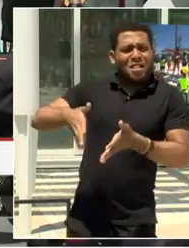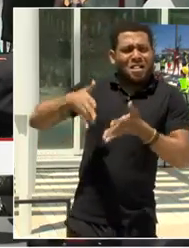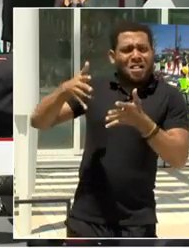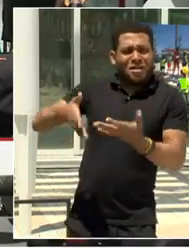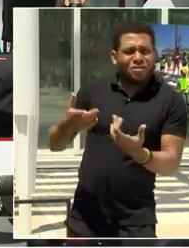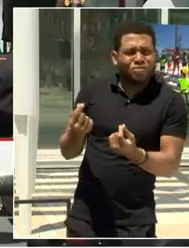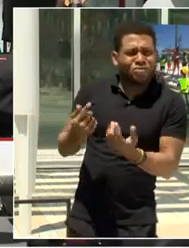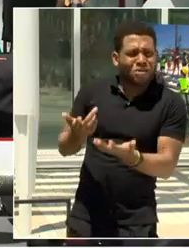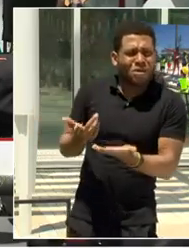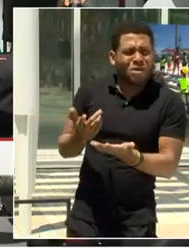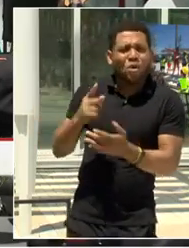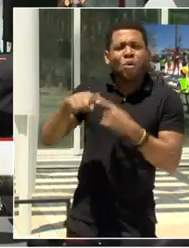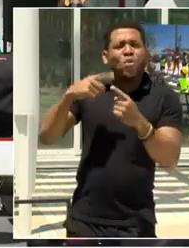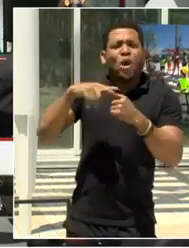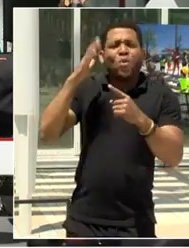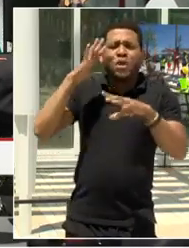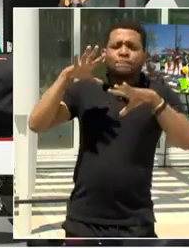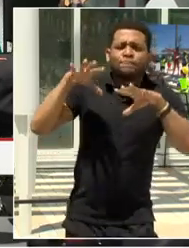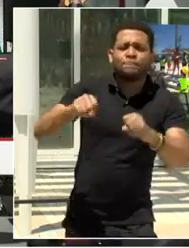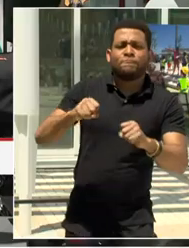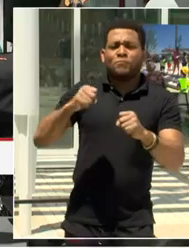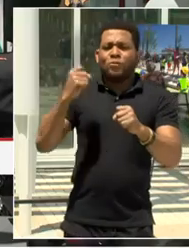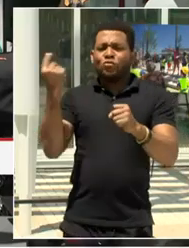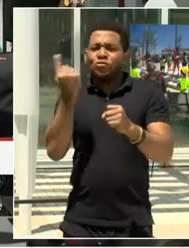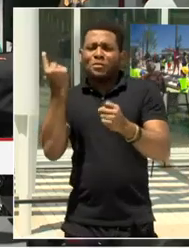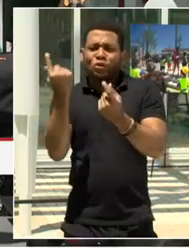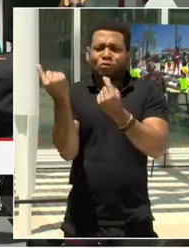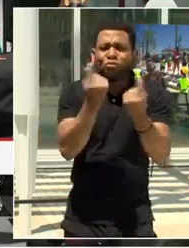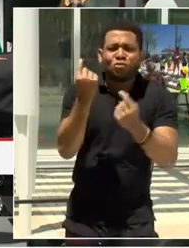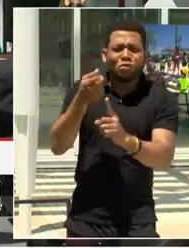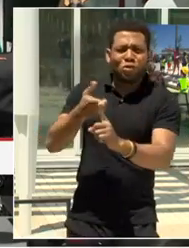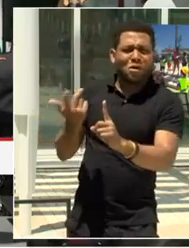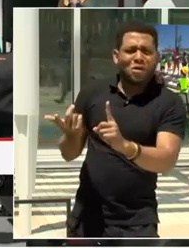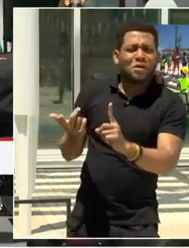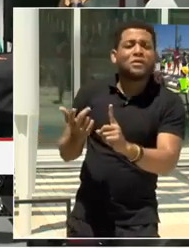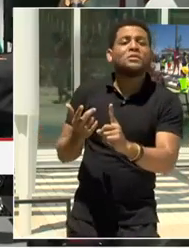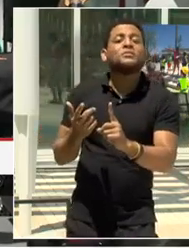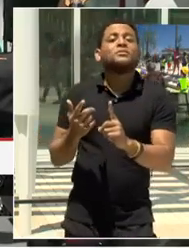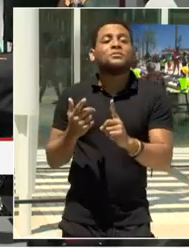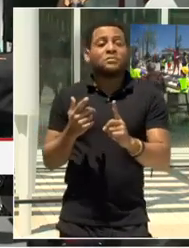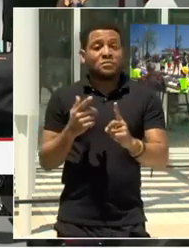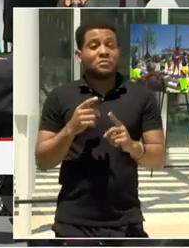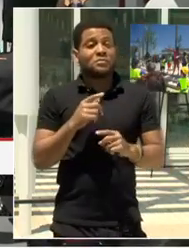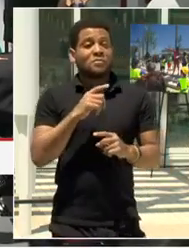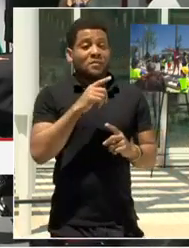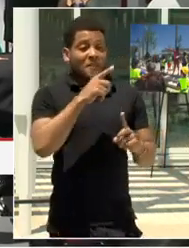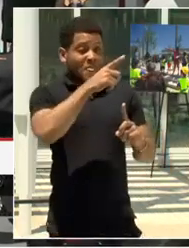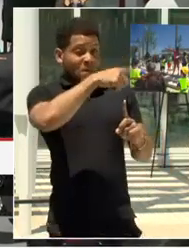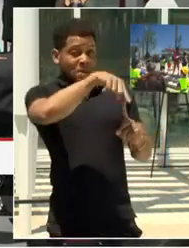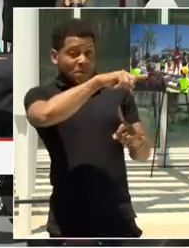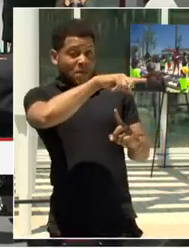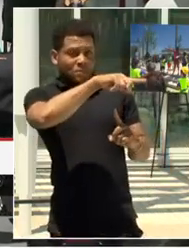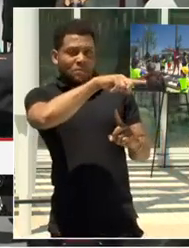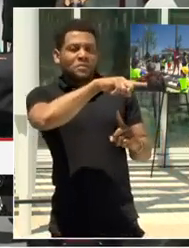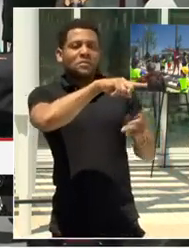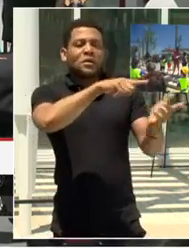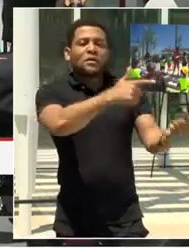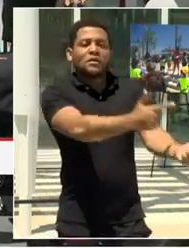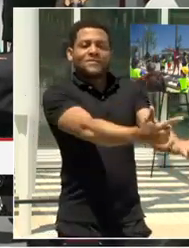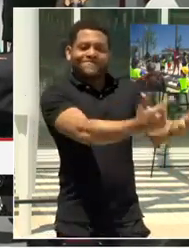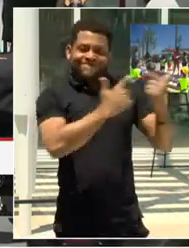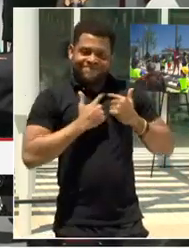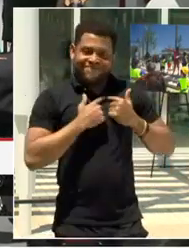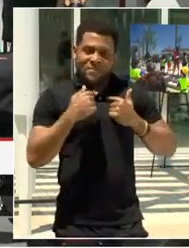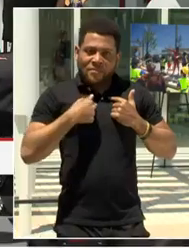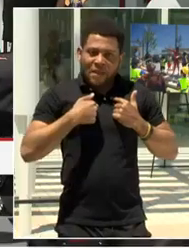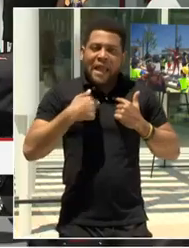would say, well, Mom, the they is me, and we're working on it. And